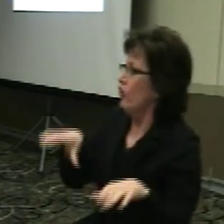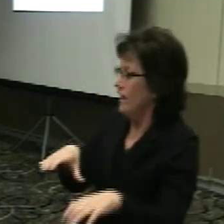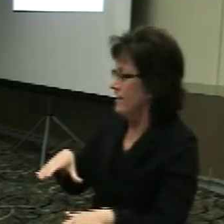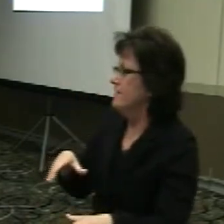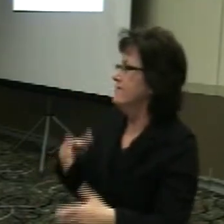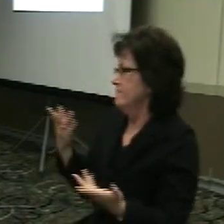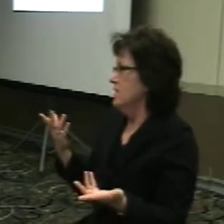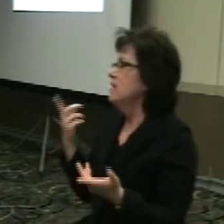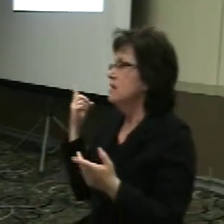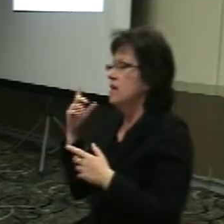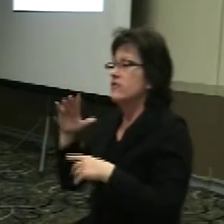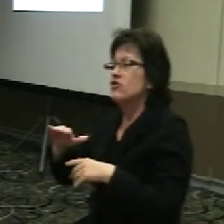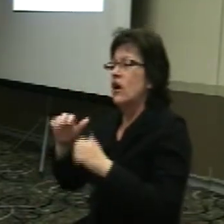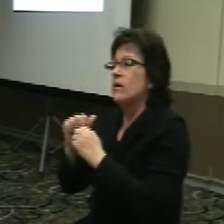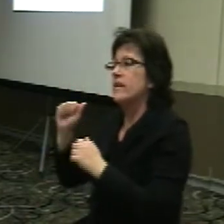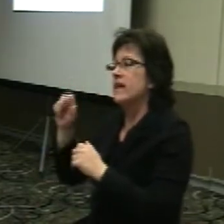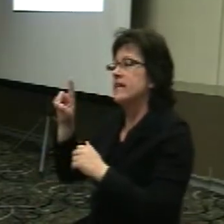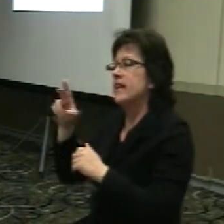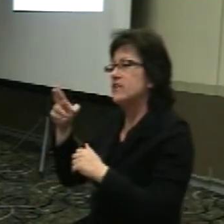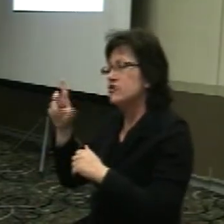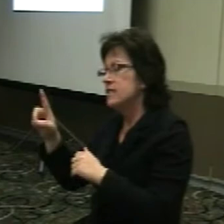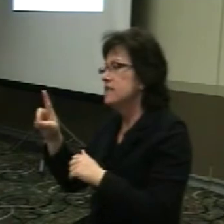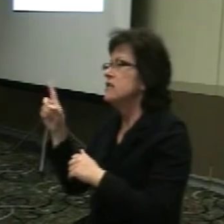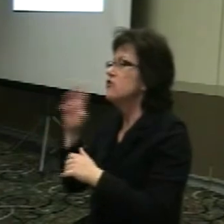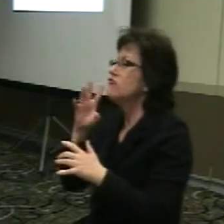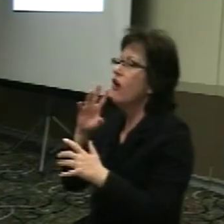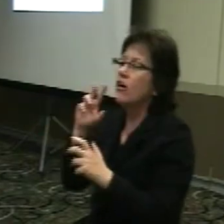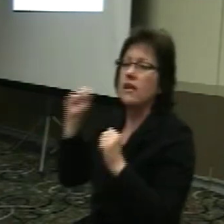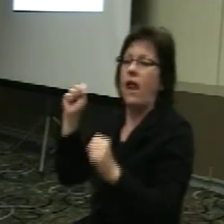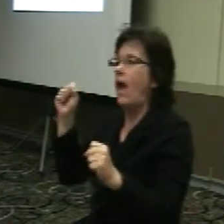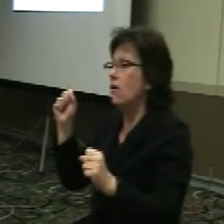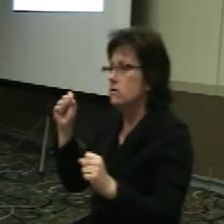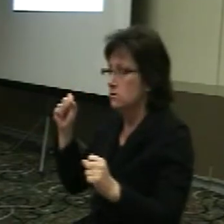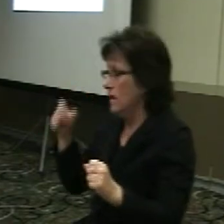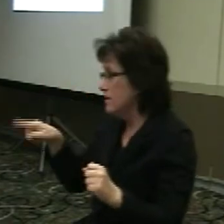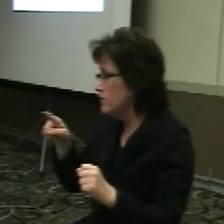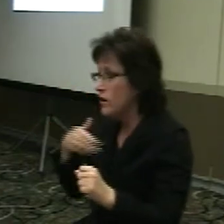say a child with ADHD who talks out a lot. Anybody have that problem?